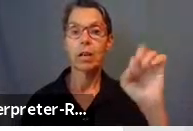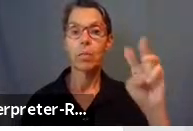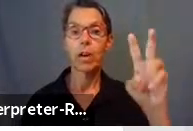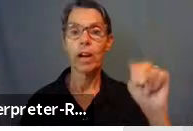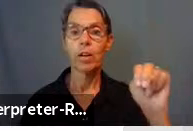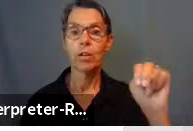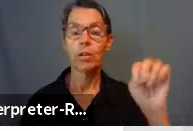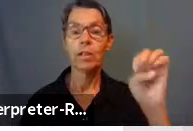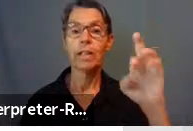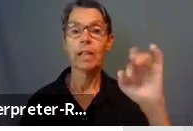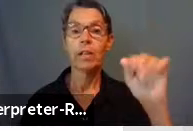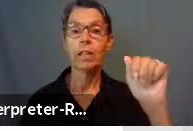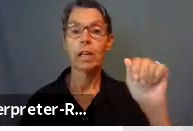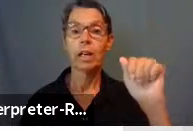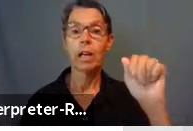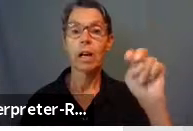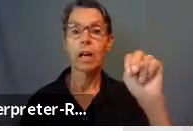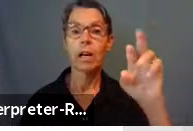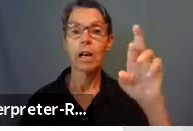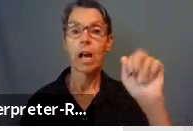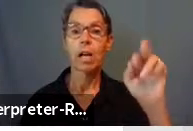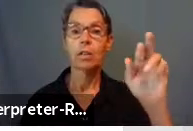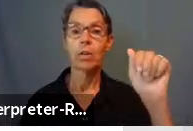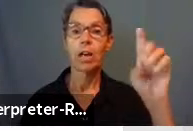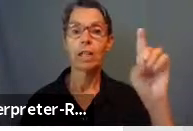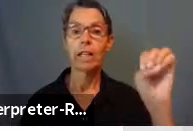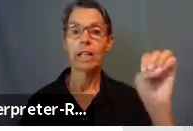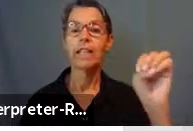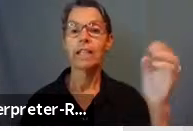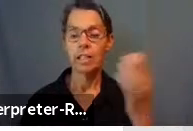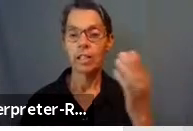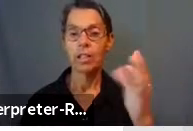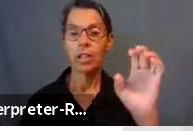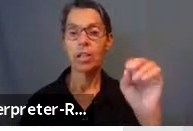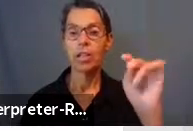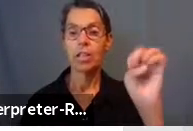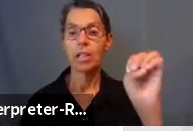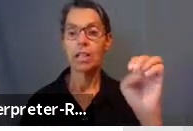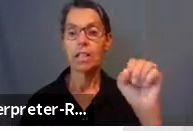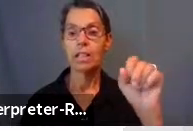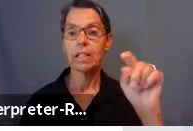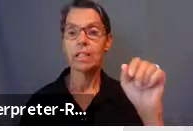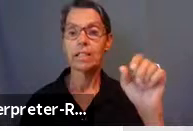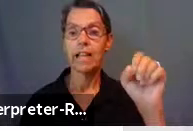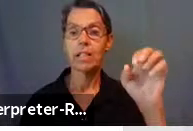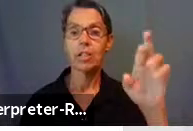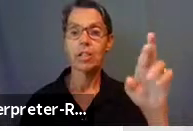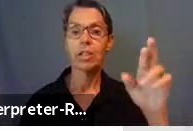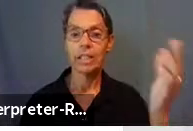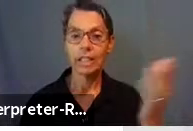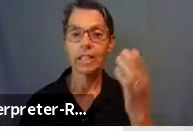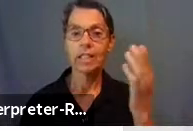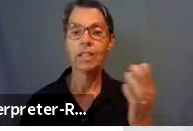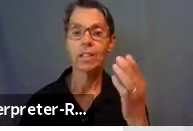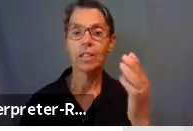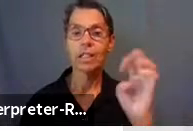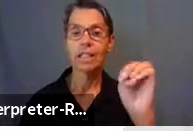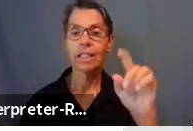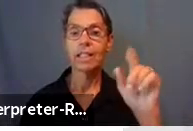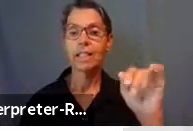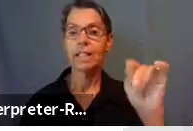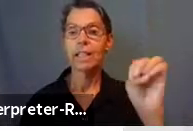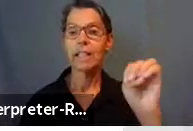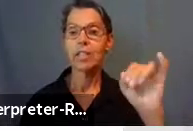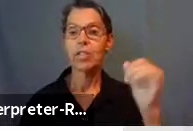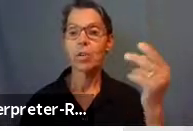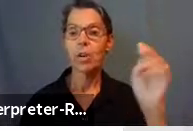Erica Andrade, Here. Connie Satzler, Here. Elaine Johannes,